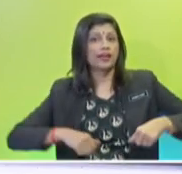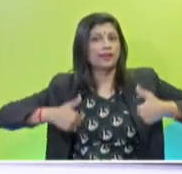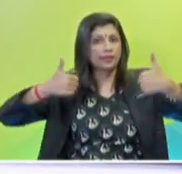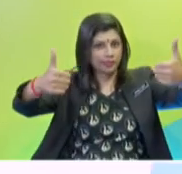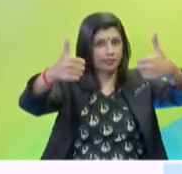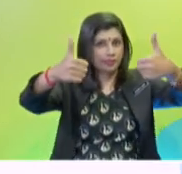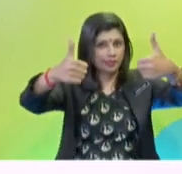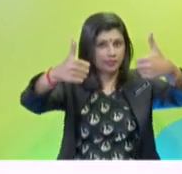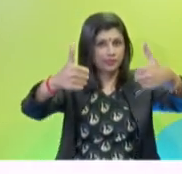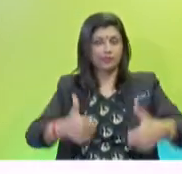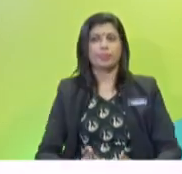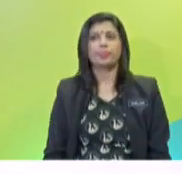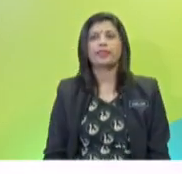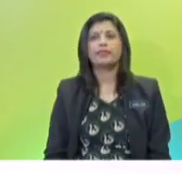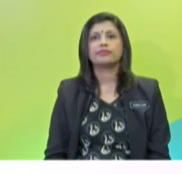up.